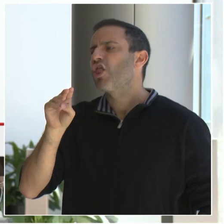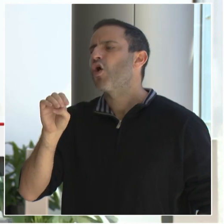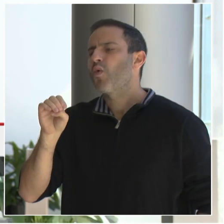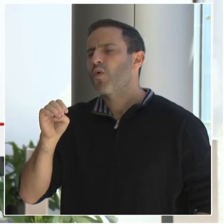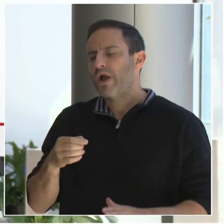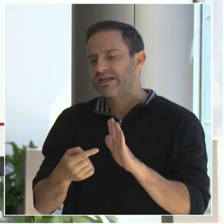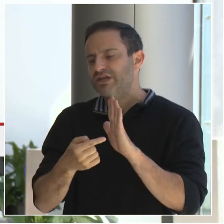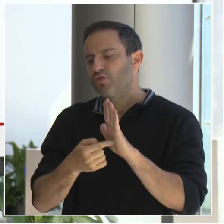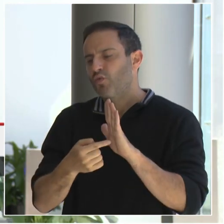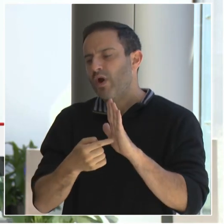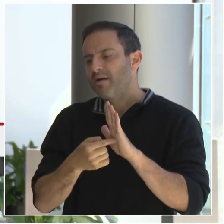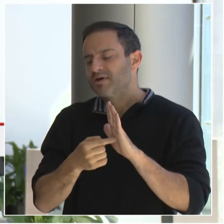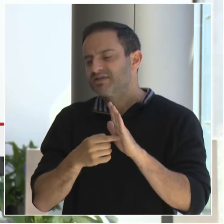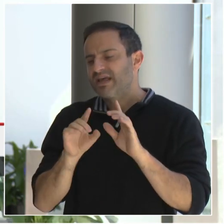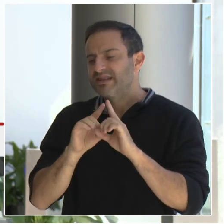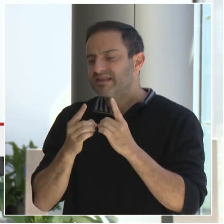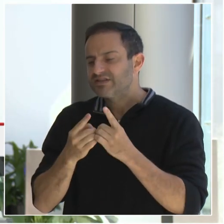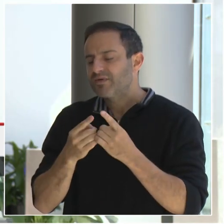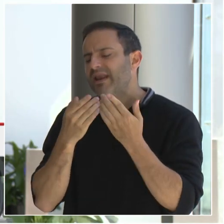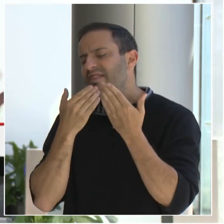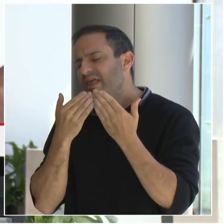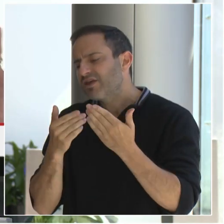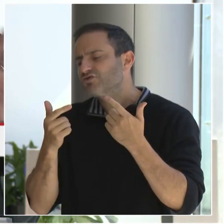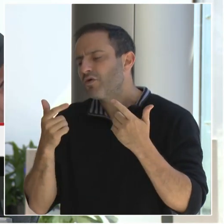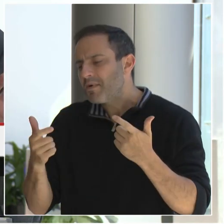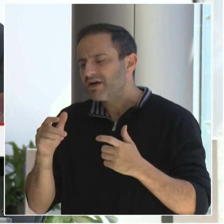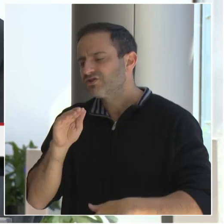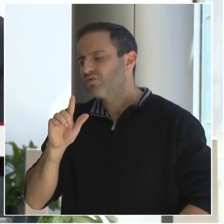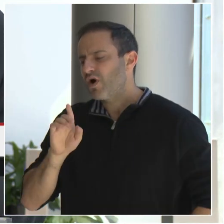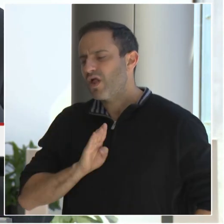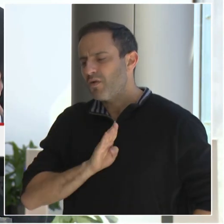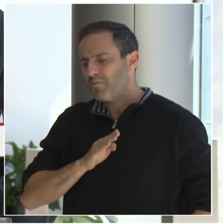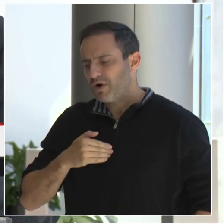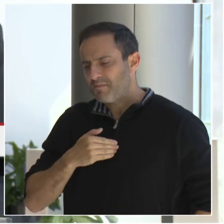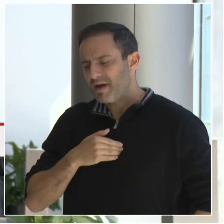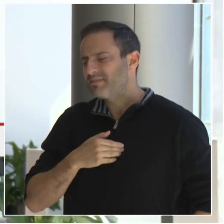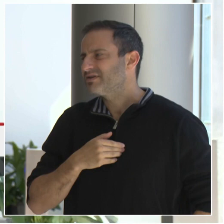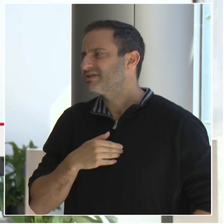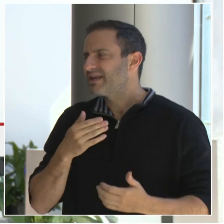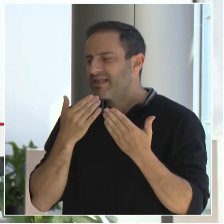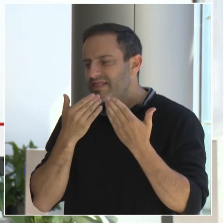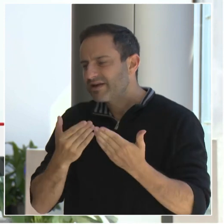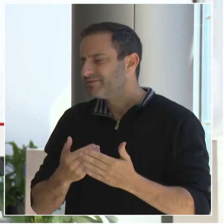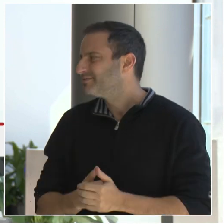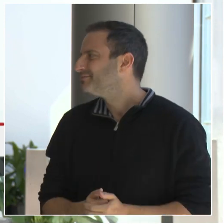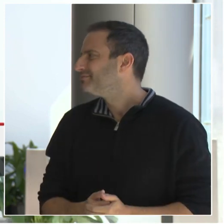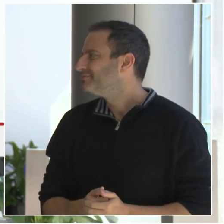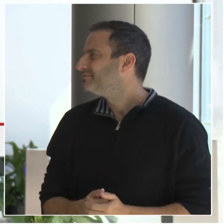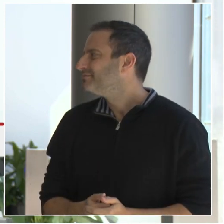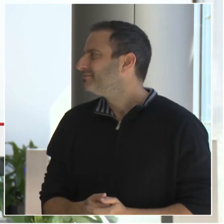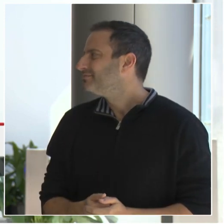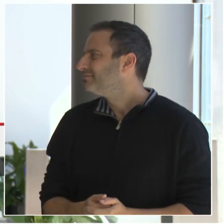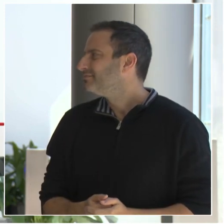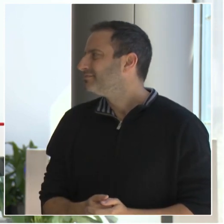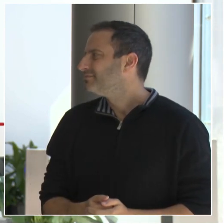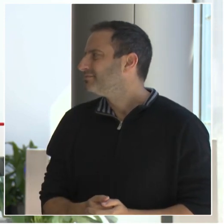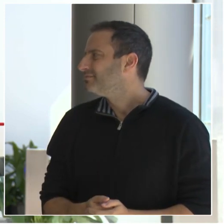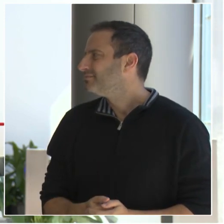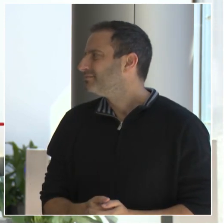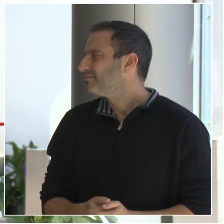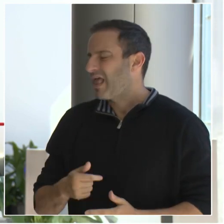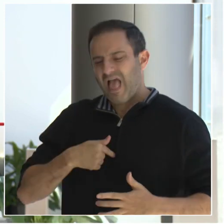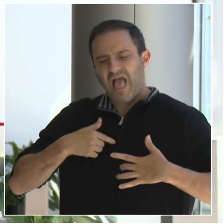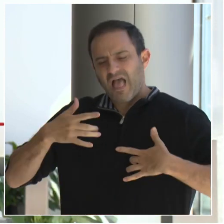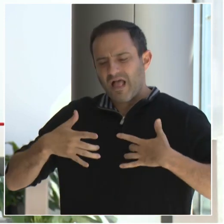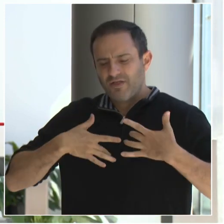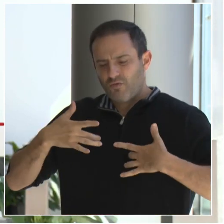representing the district on the board. So thank you both so much. All the board members, we love you too. But I have a little special place here. I'm just